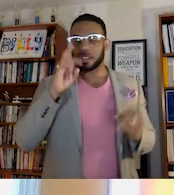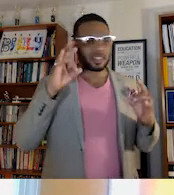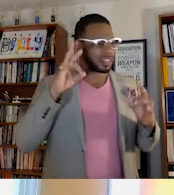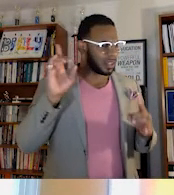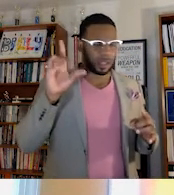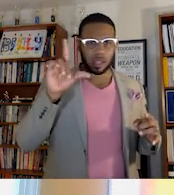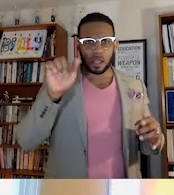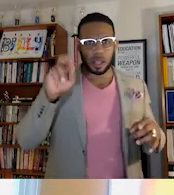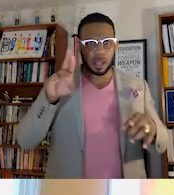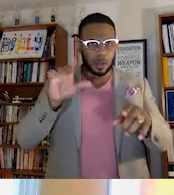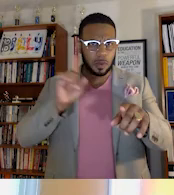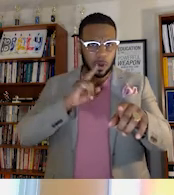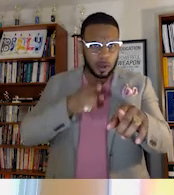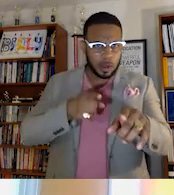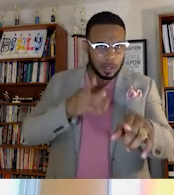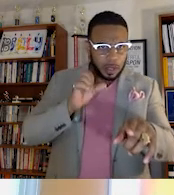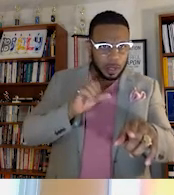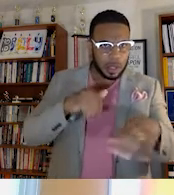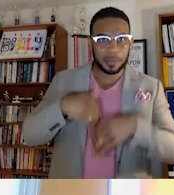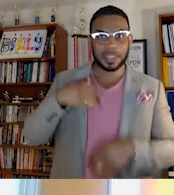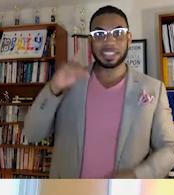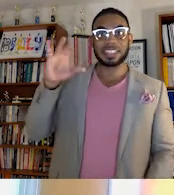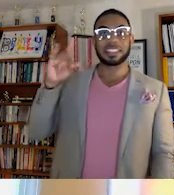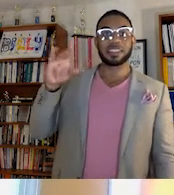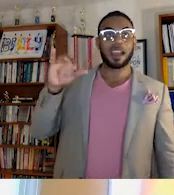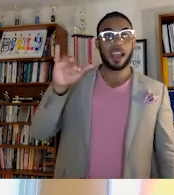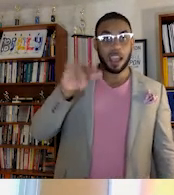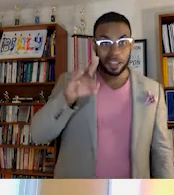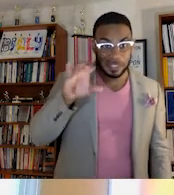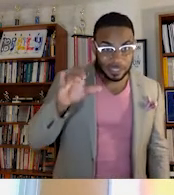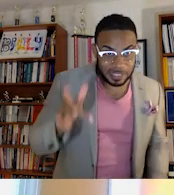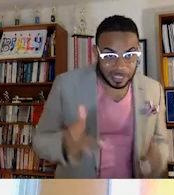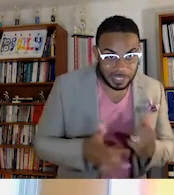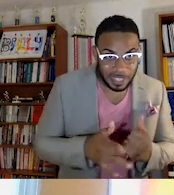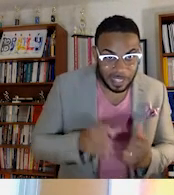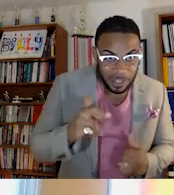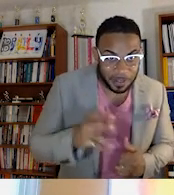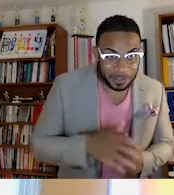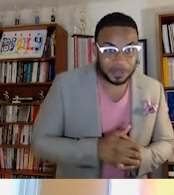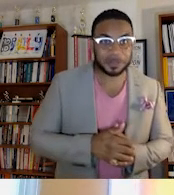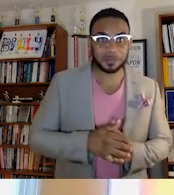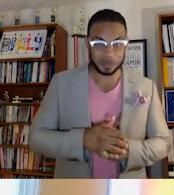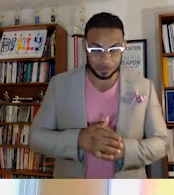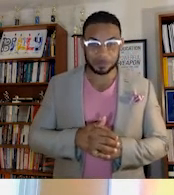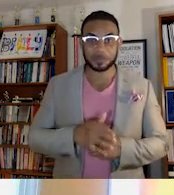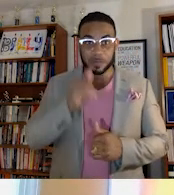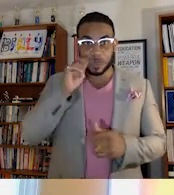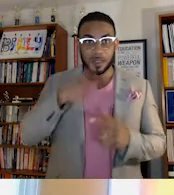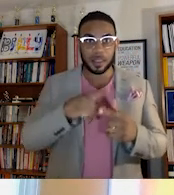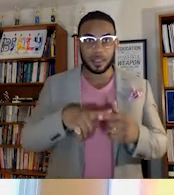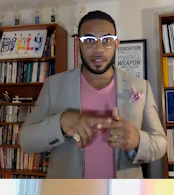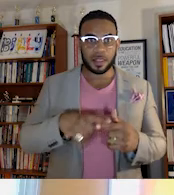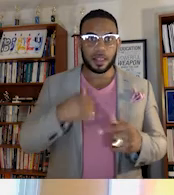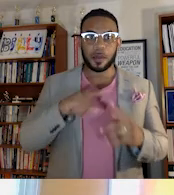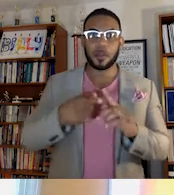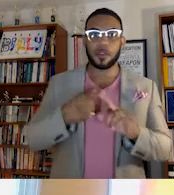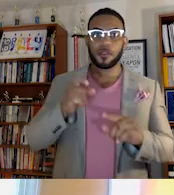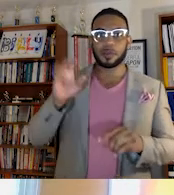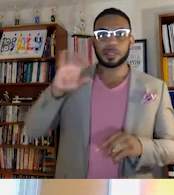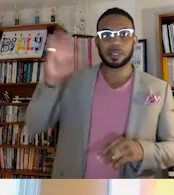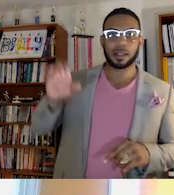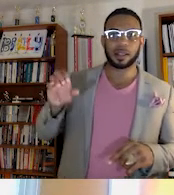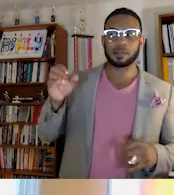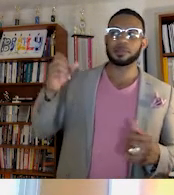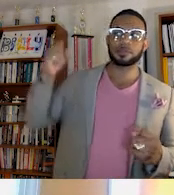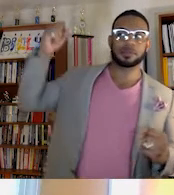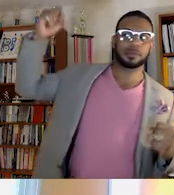Labrina, where are you? I missed that part. I'm in DC. DC DC Tech. DC Tech, and then. But I'm Frank, originally from Chicago.